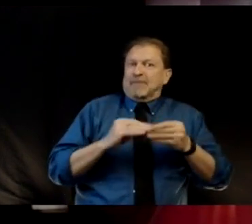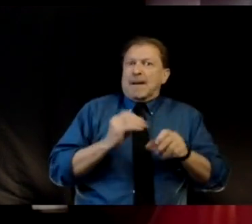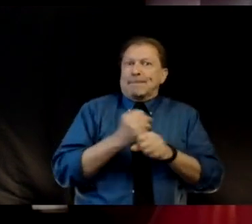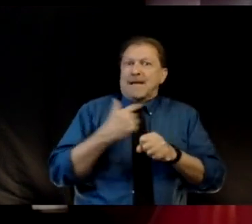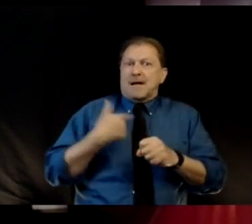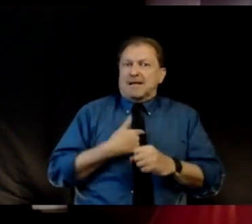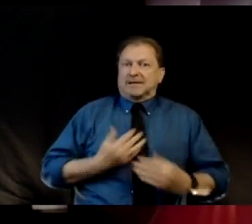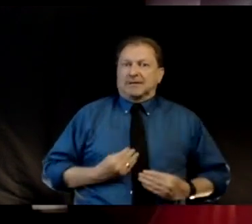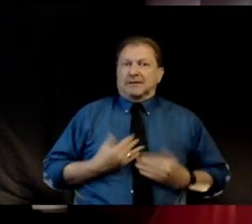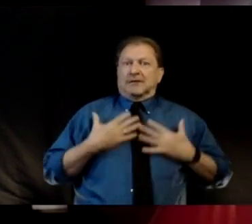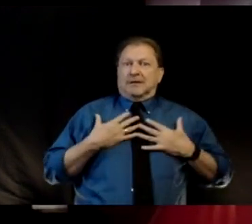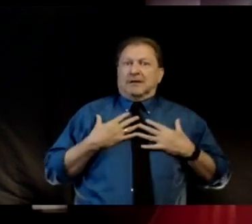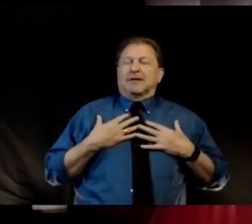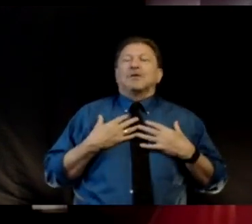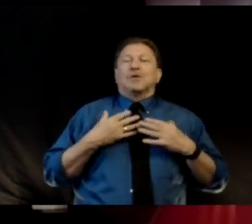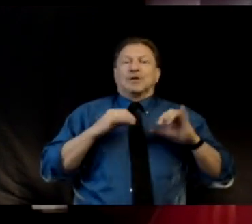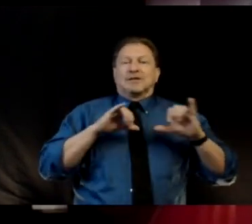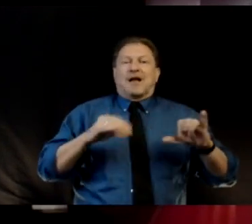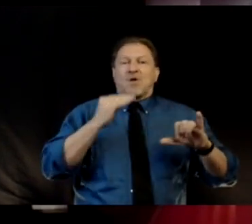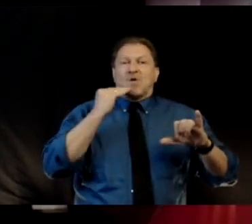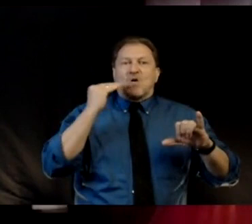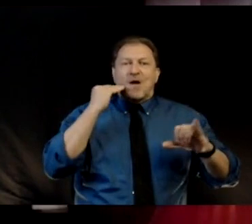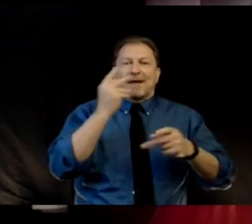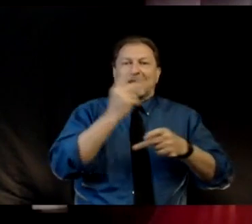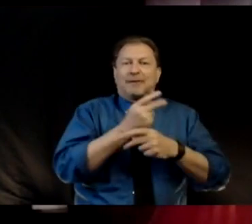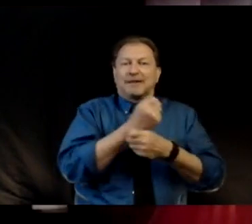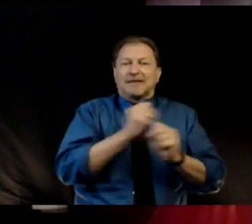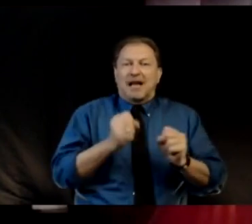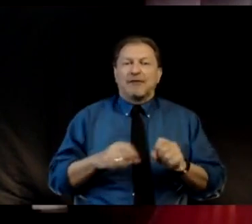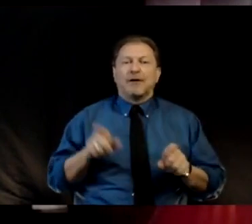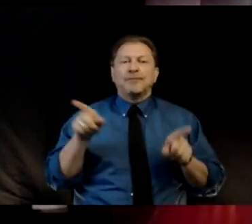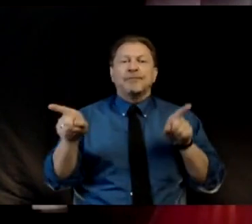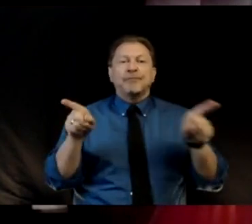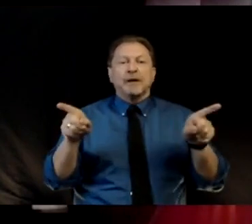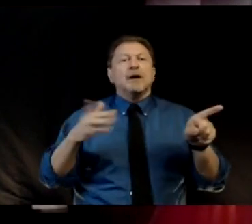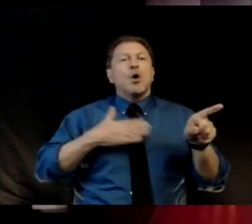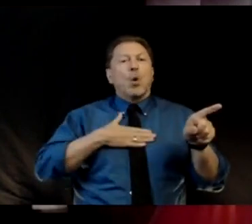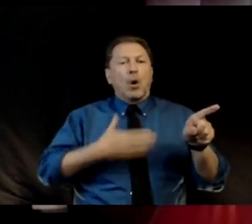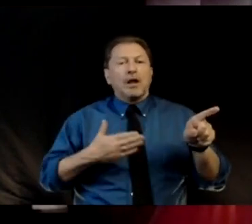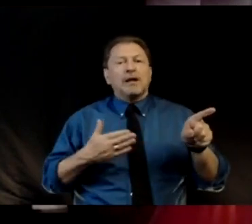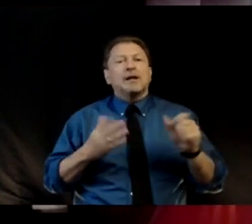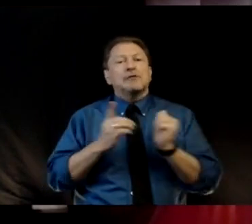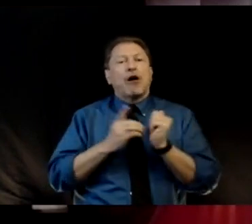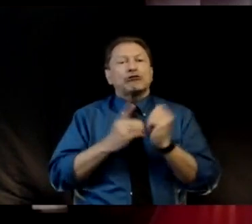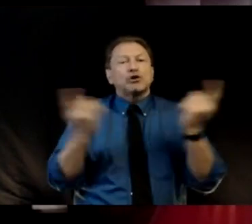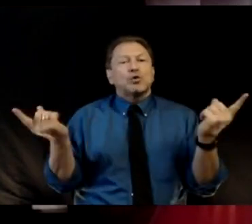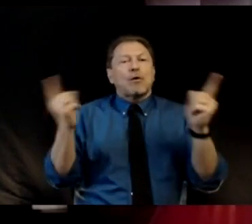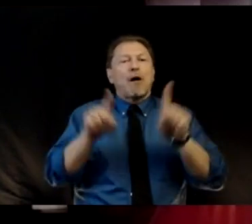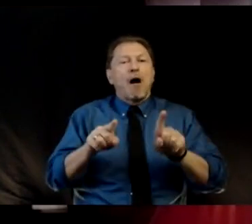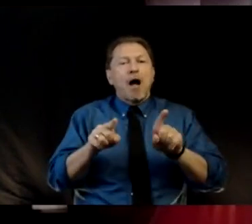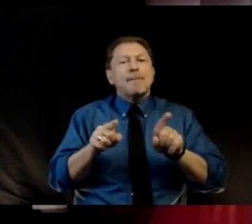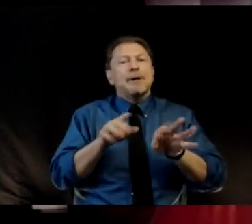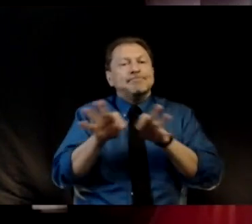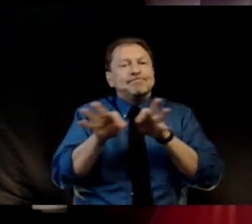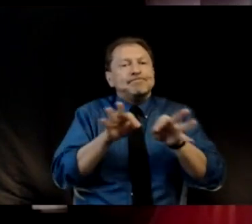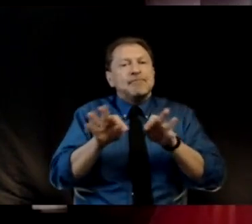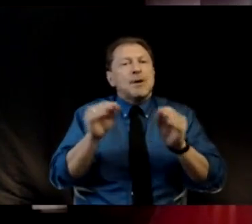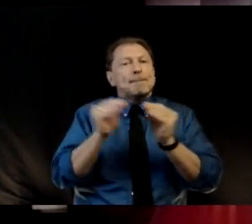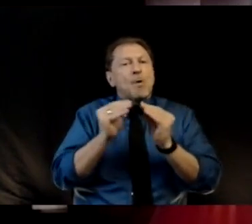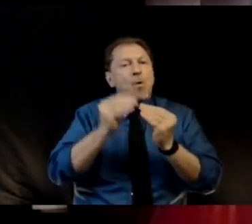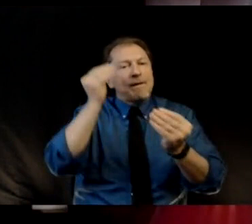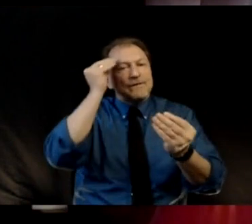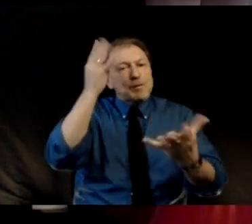safe. These two doctors have graciously offered their time to update you on the battle against